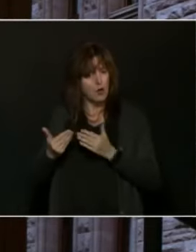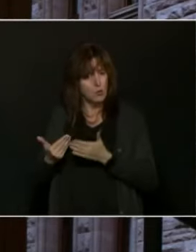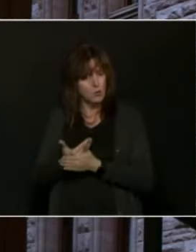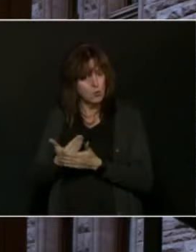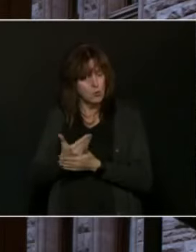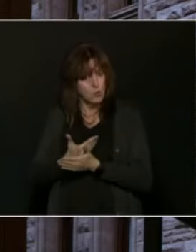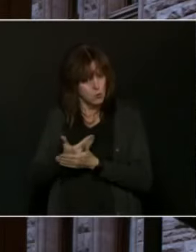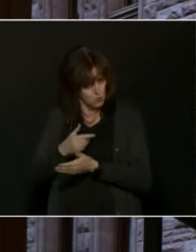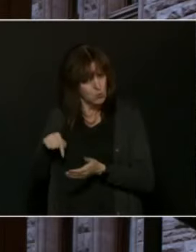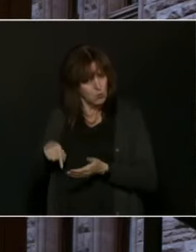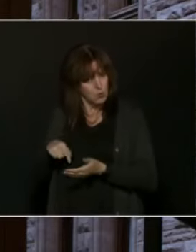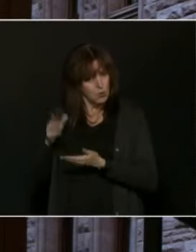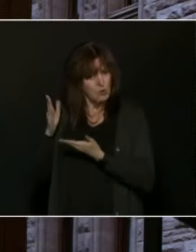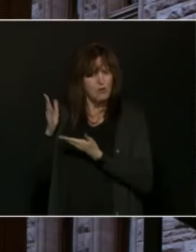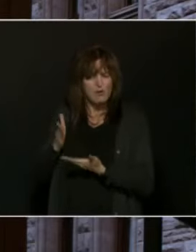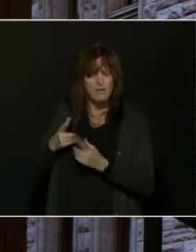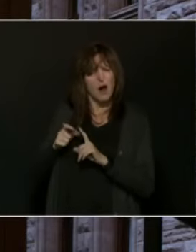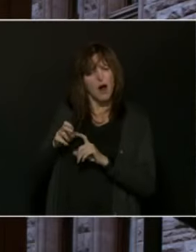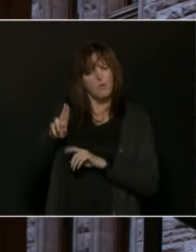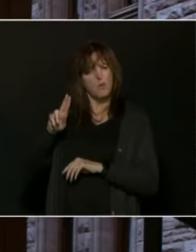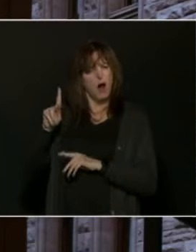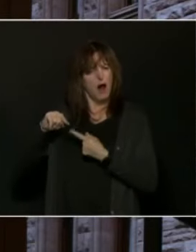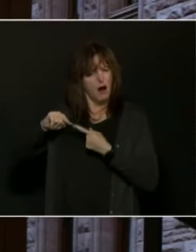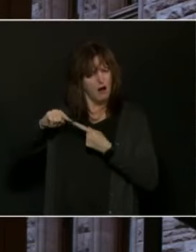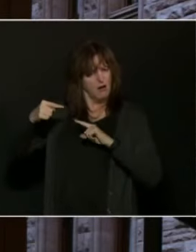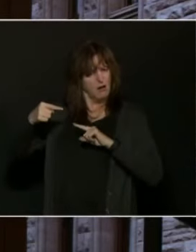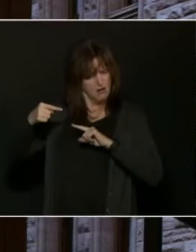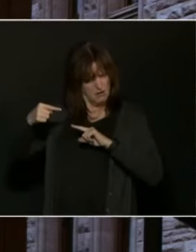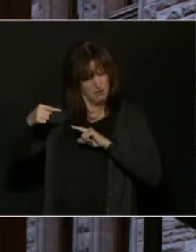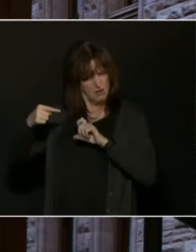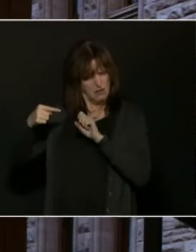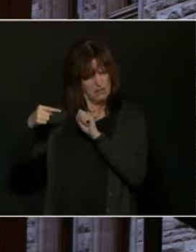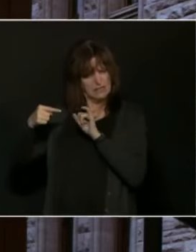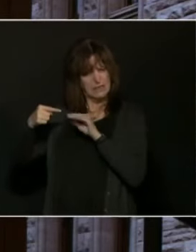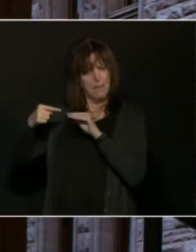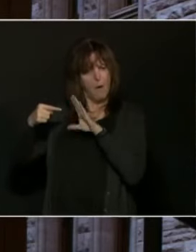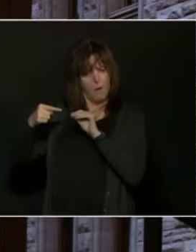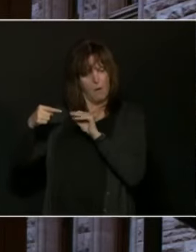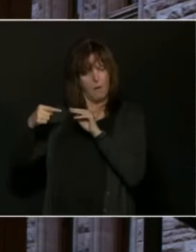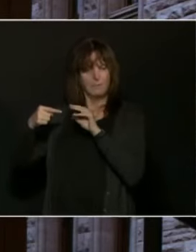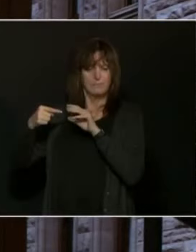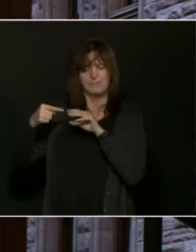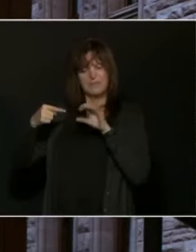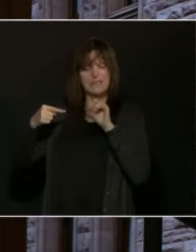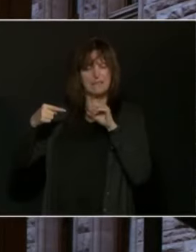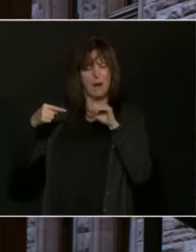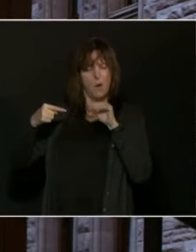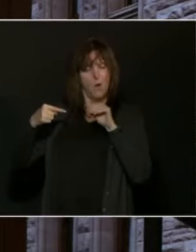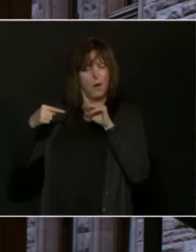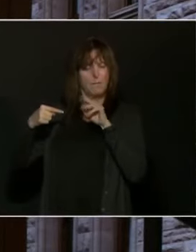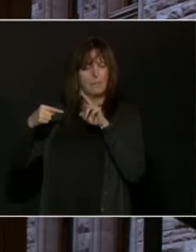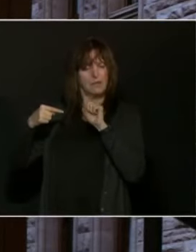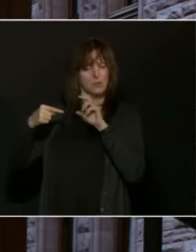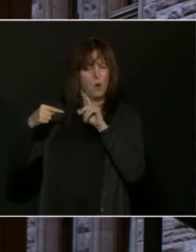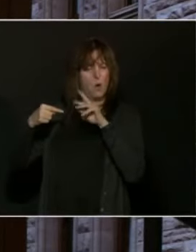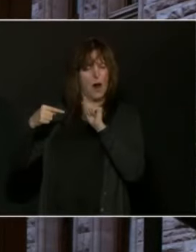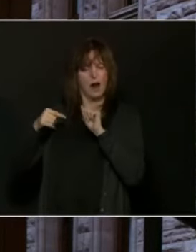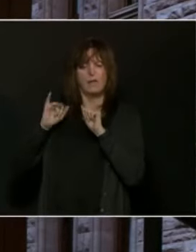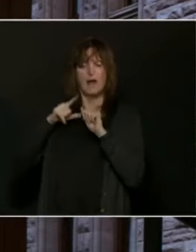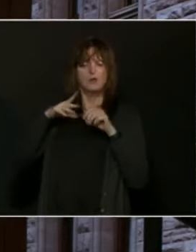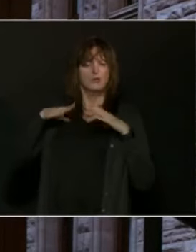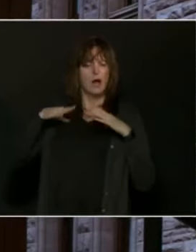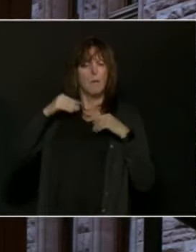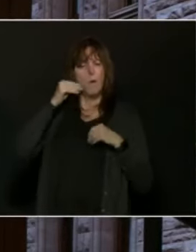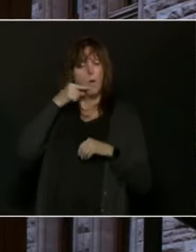Muskoka, related to the outbreak at the long-term care home combined with a retirement home in a place called Roberta House. And so